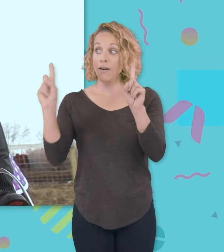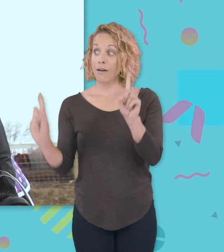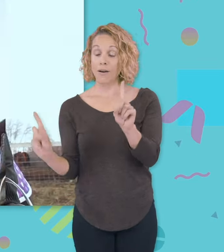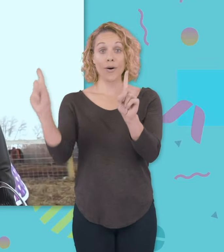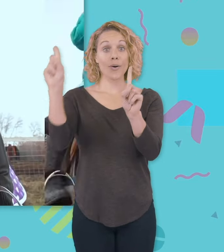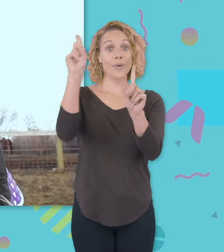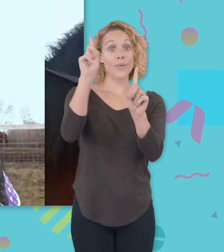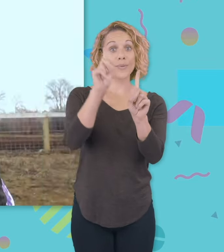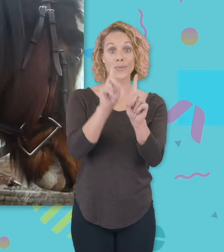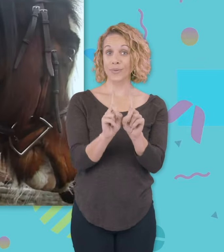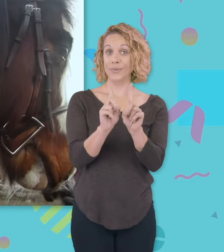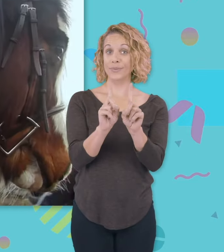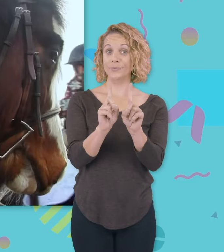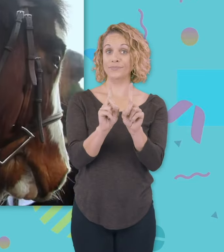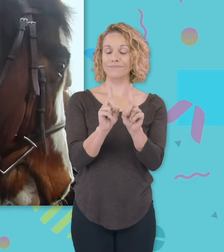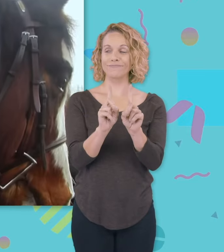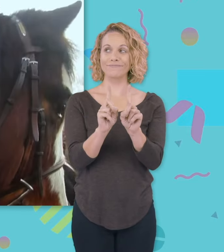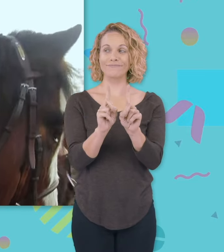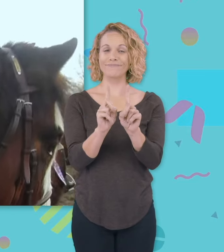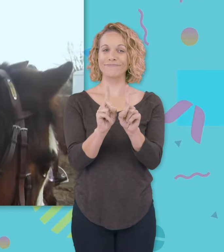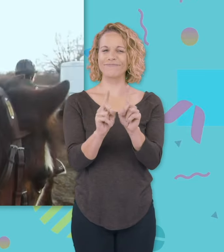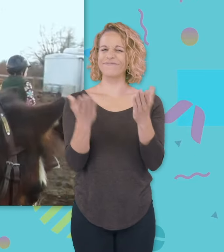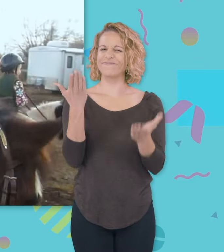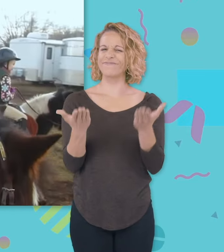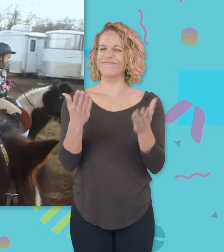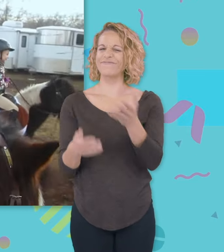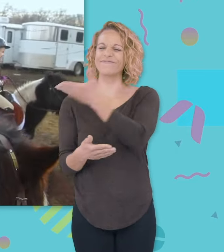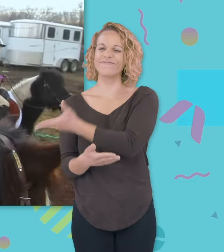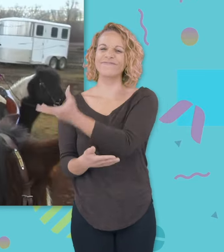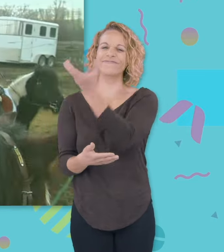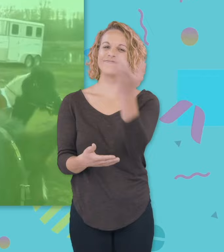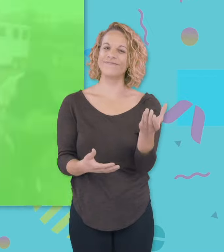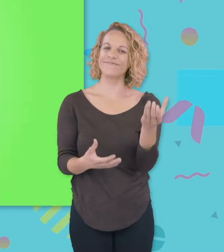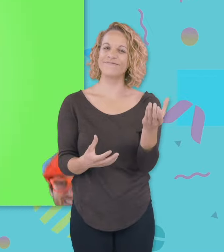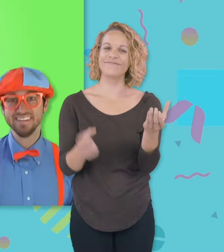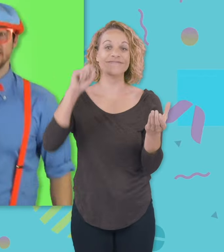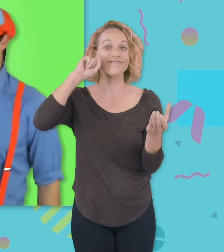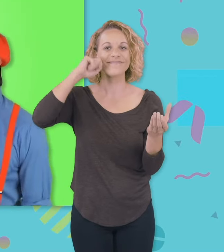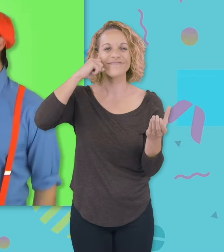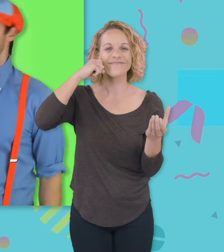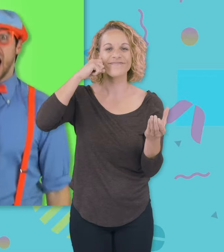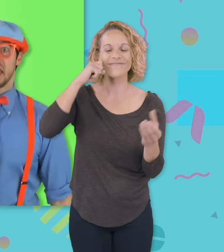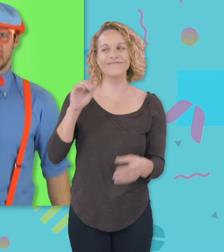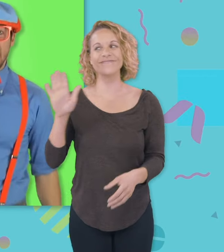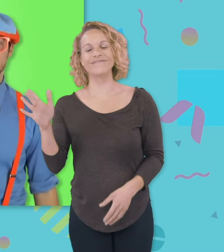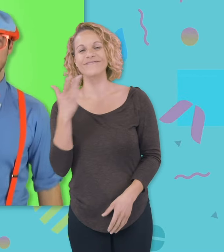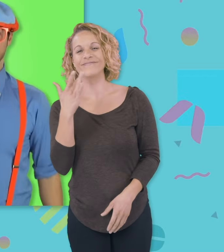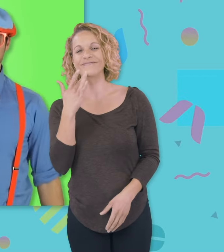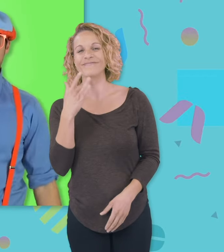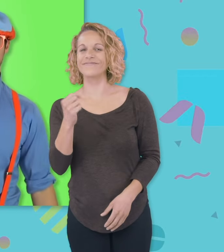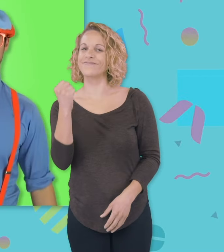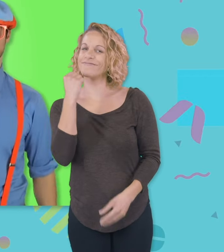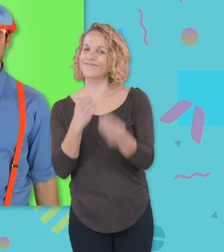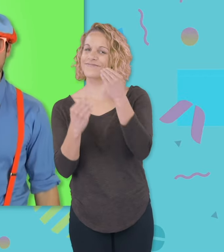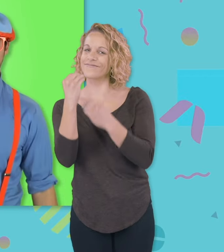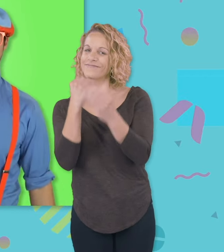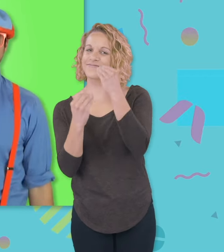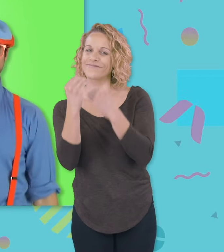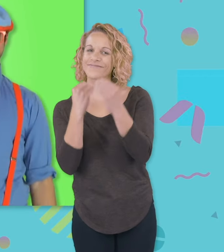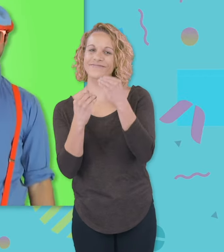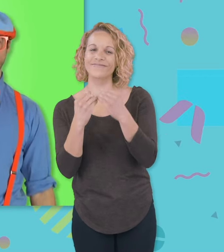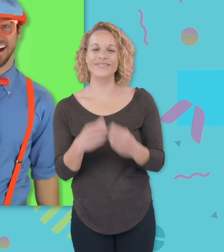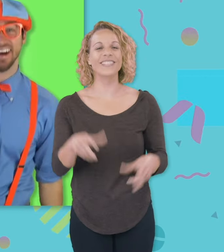the chance to be near one, maybe just bring an apple. That's their favorite